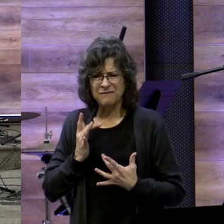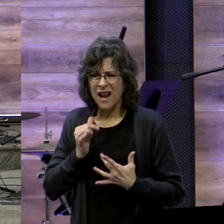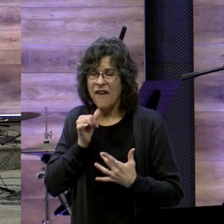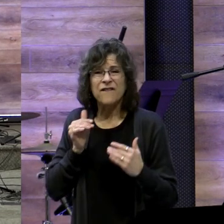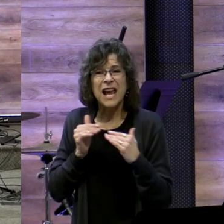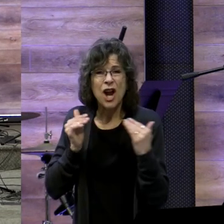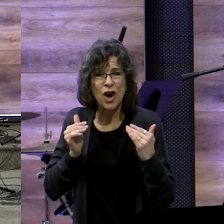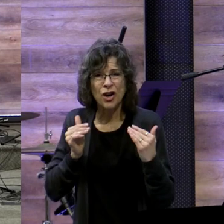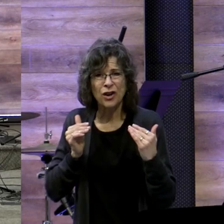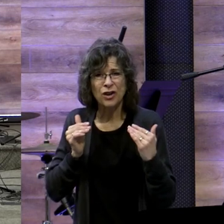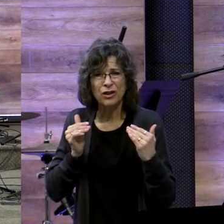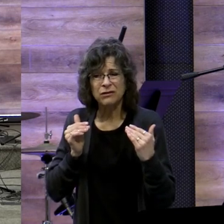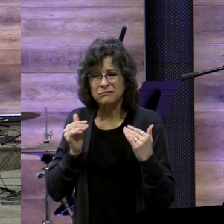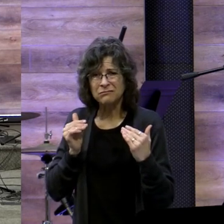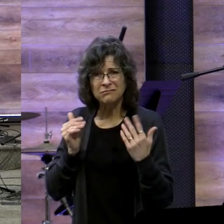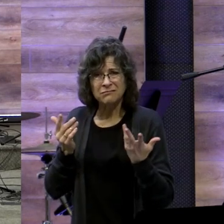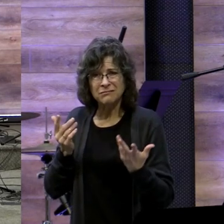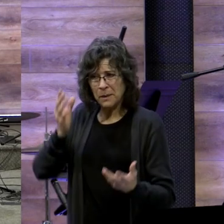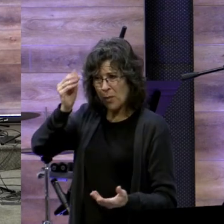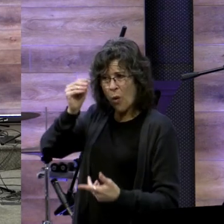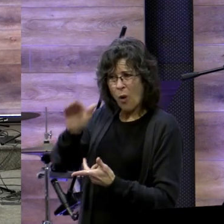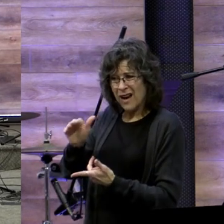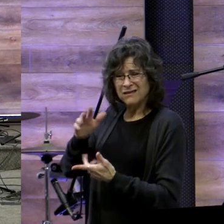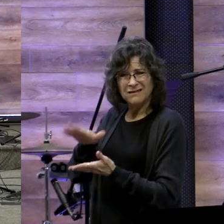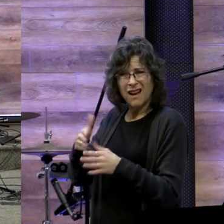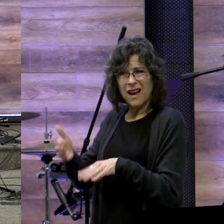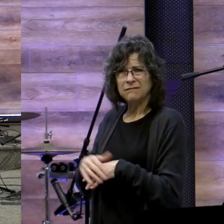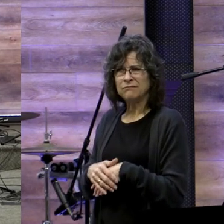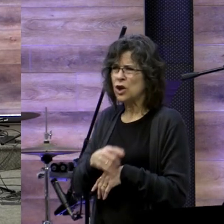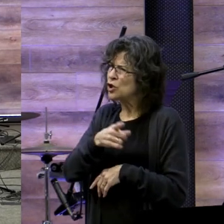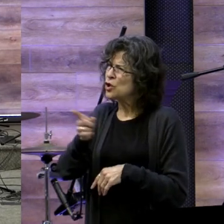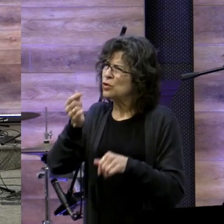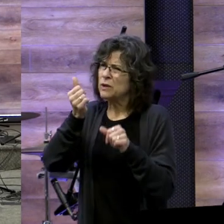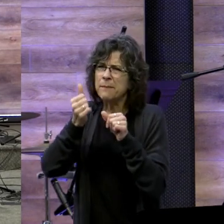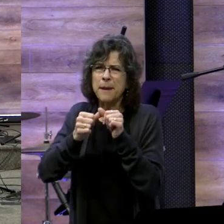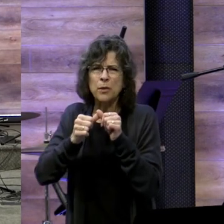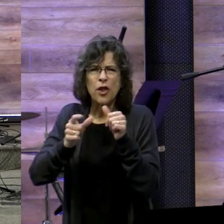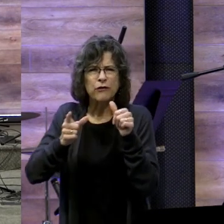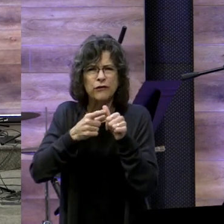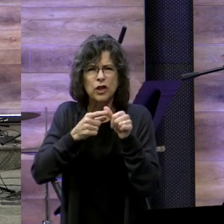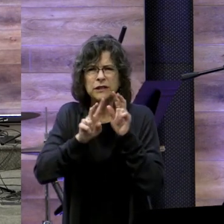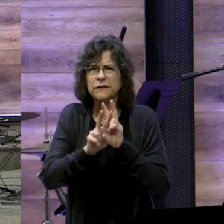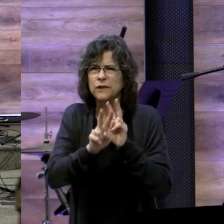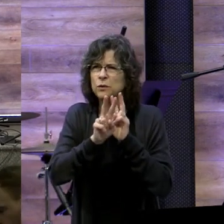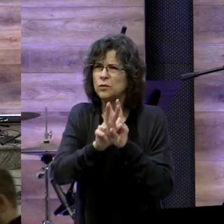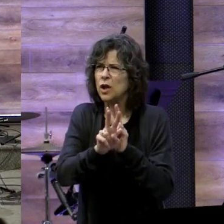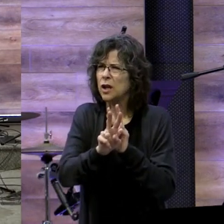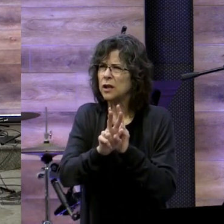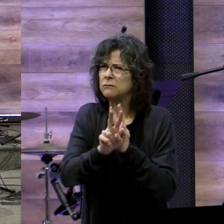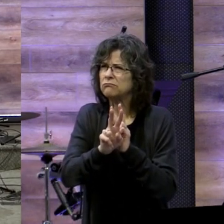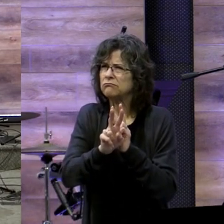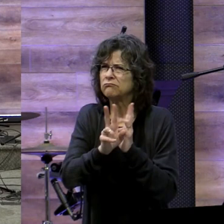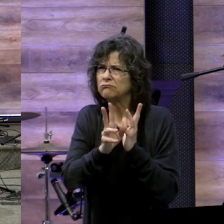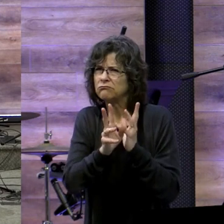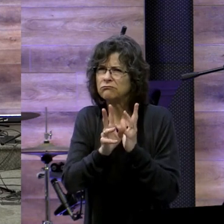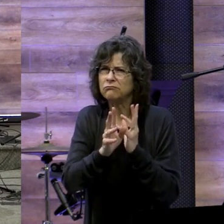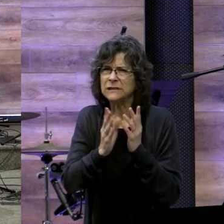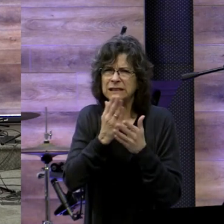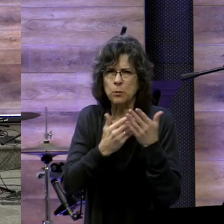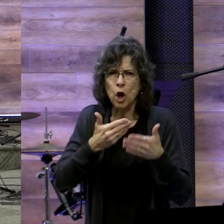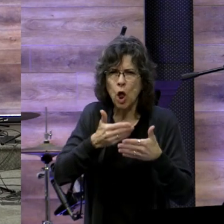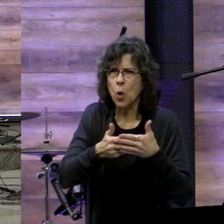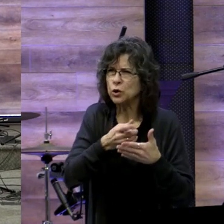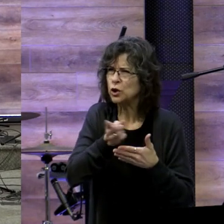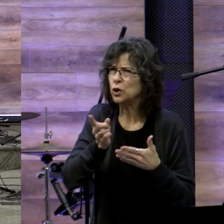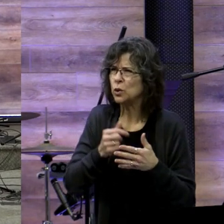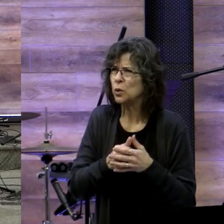even. What about you? Do you remember the first funeral of consequence that you went to? Not being